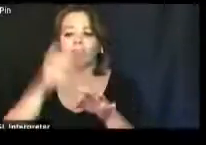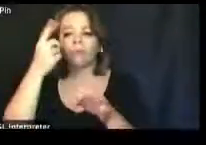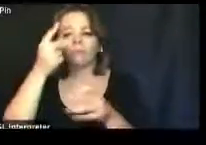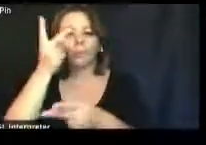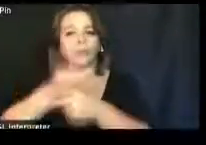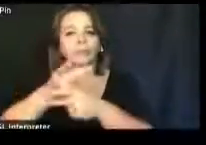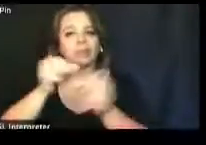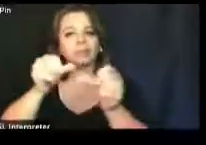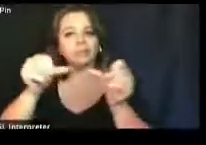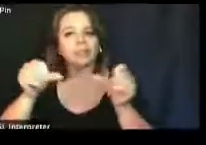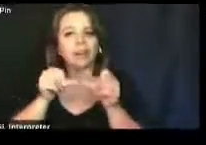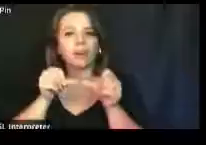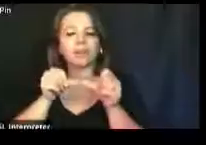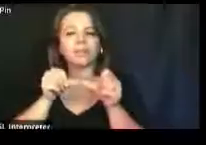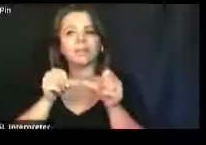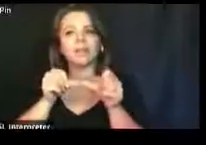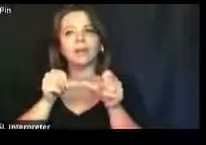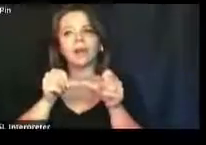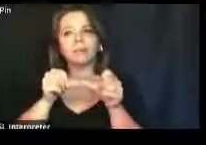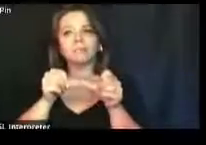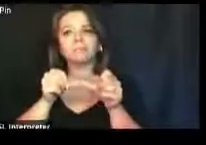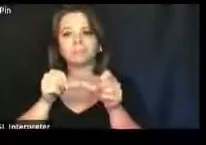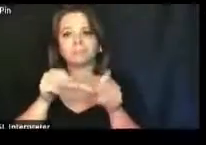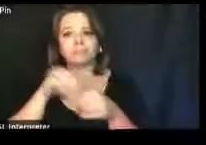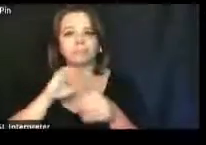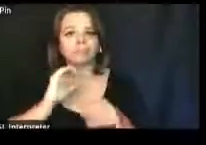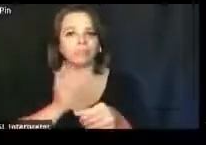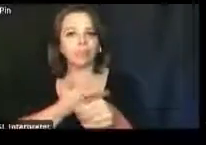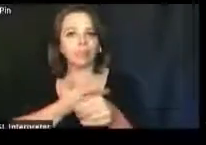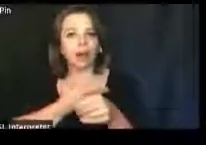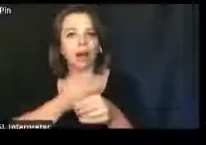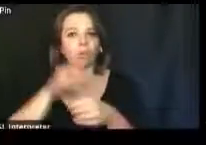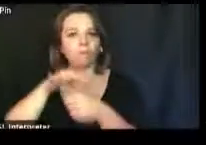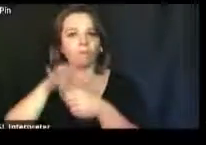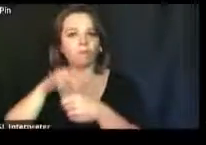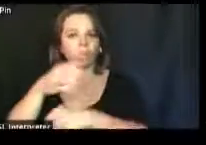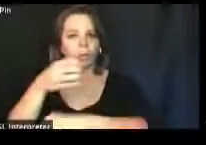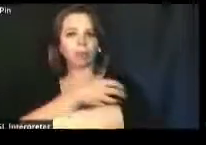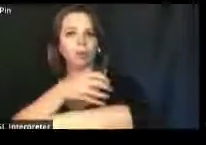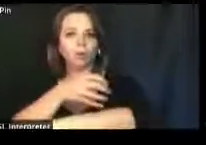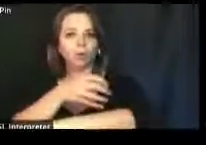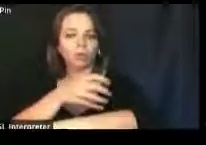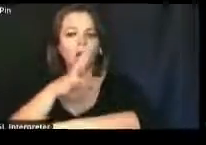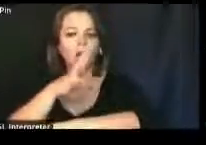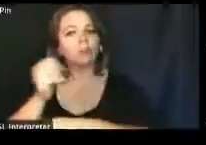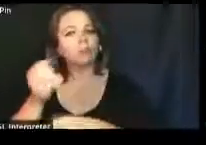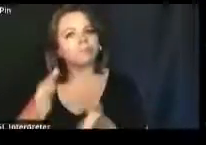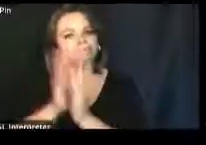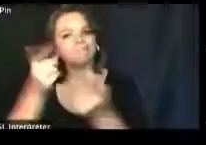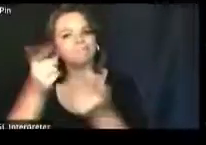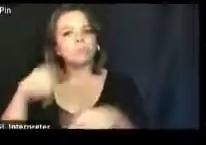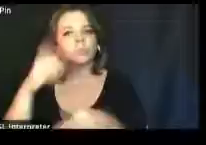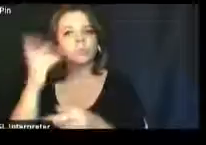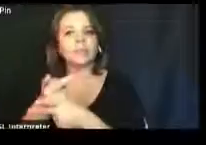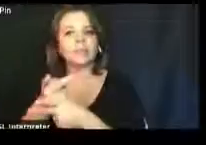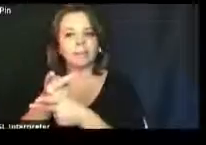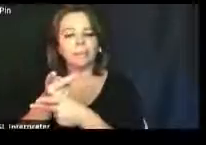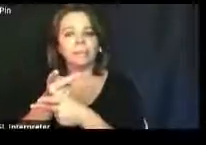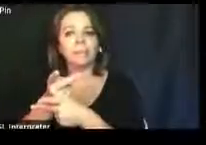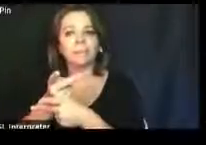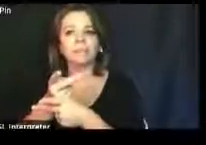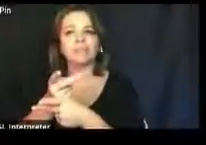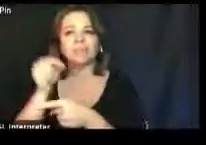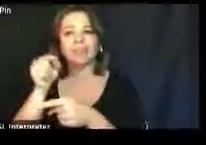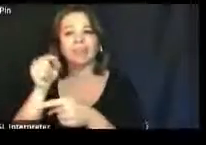these areas within our voting power. And we ask you to please keep these